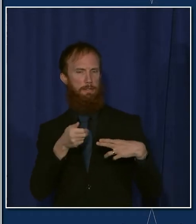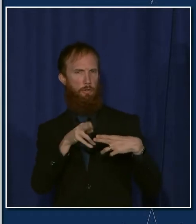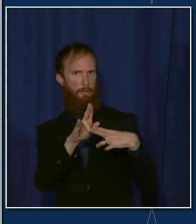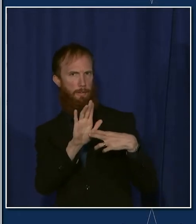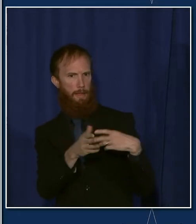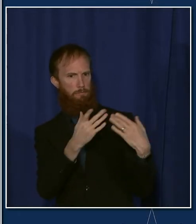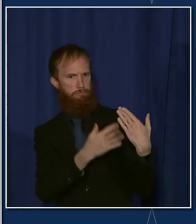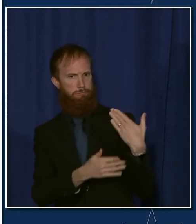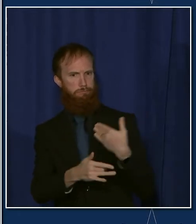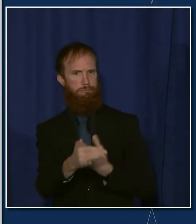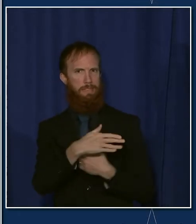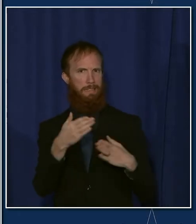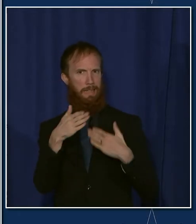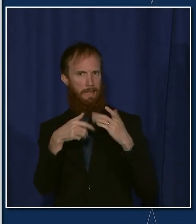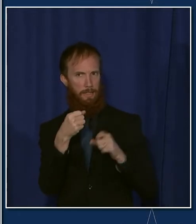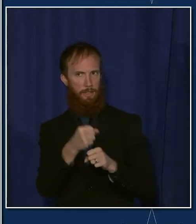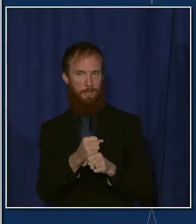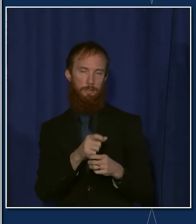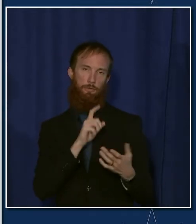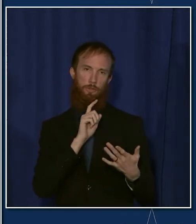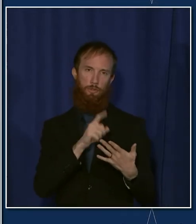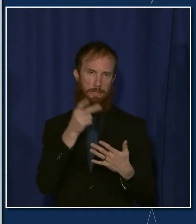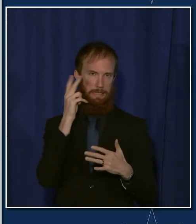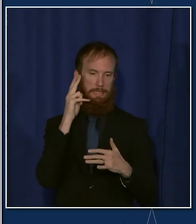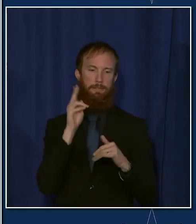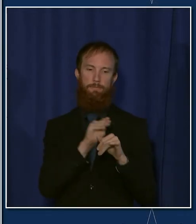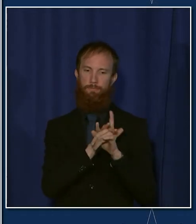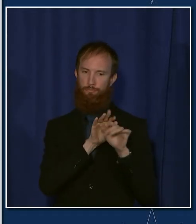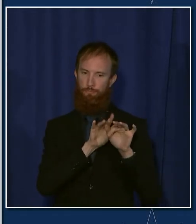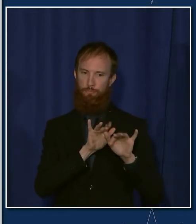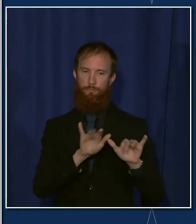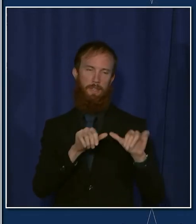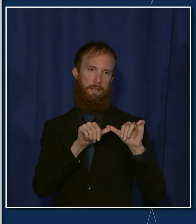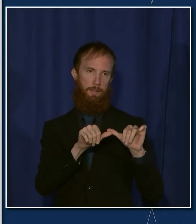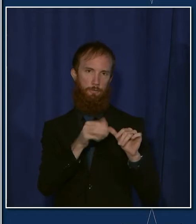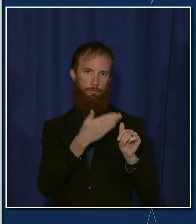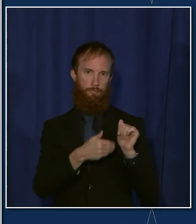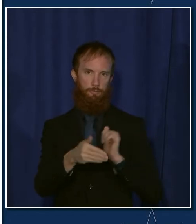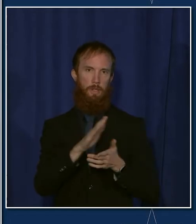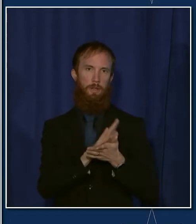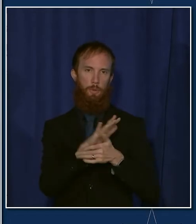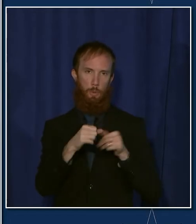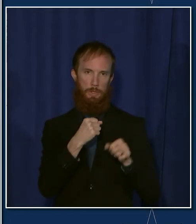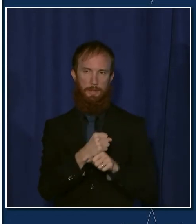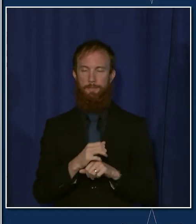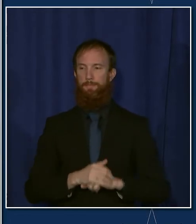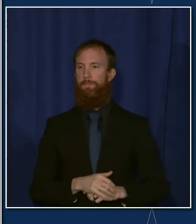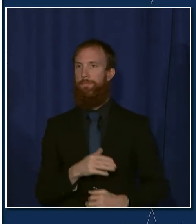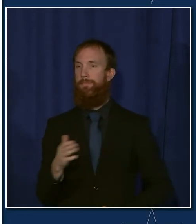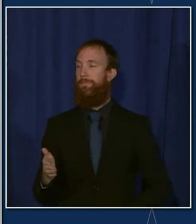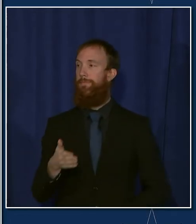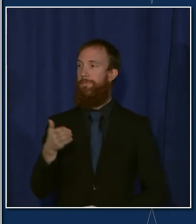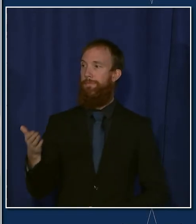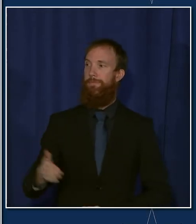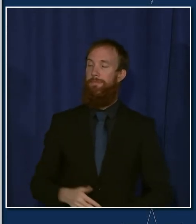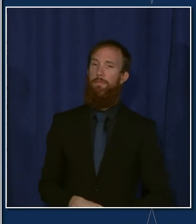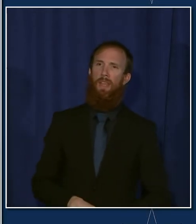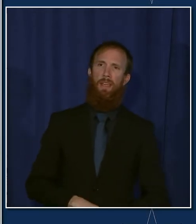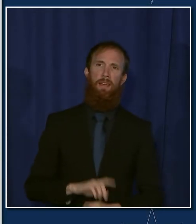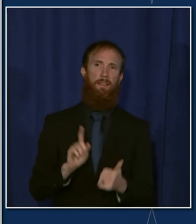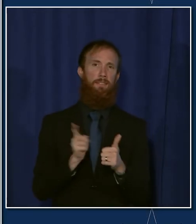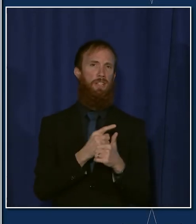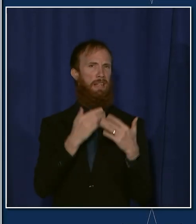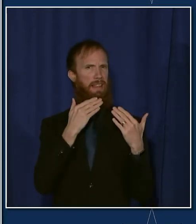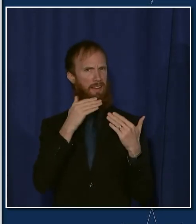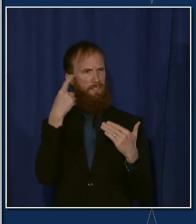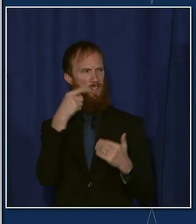I expect that we're going to have this pandemic through the end of the school year. Okay, Dr. Arwady, a few questions for you. First of all, thank you for this data. We